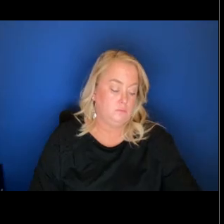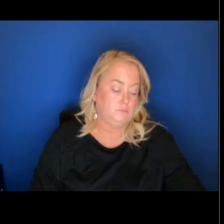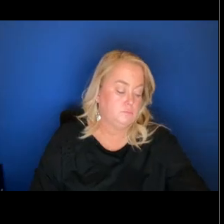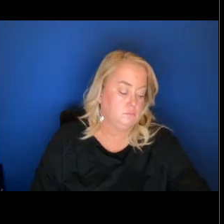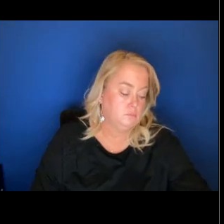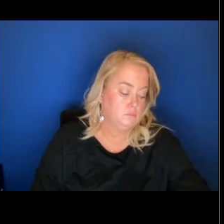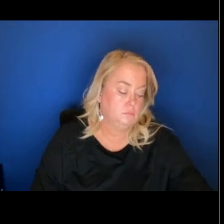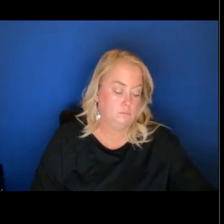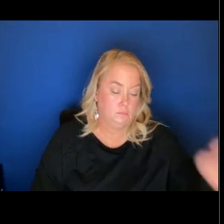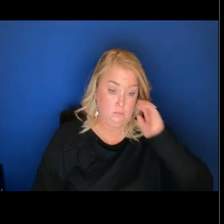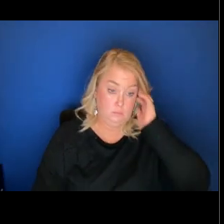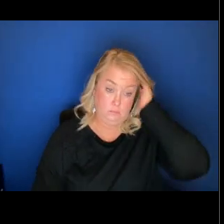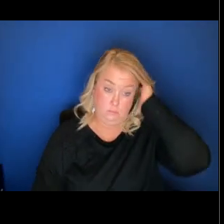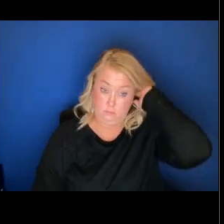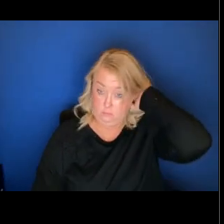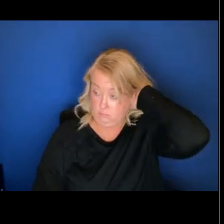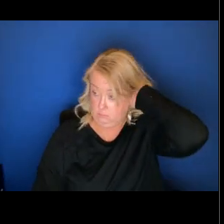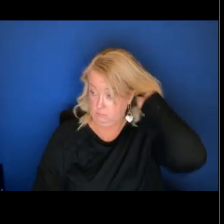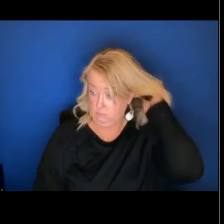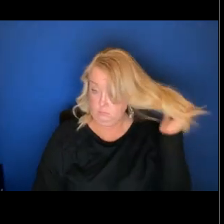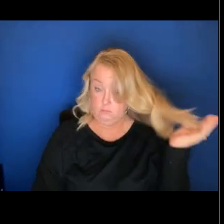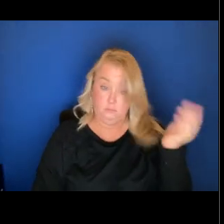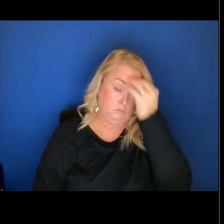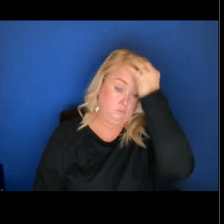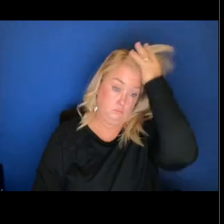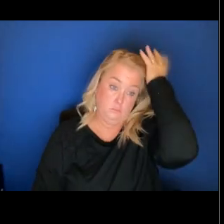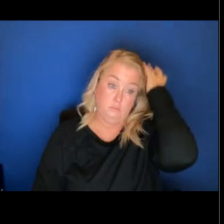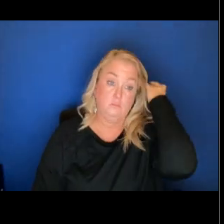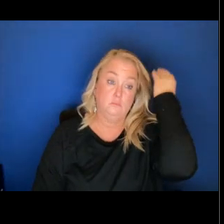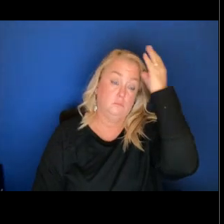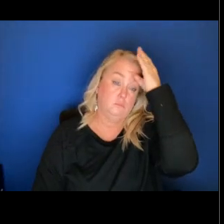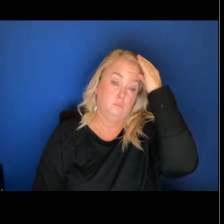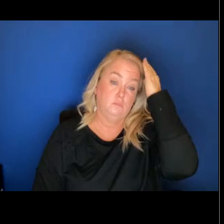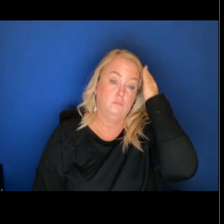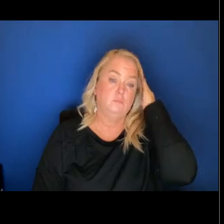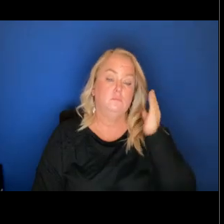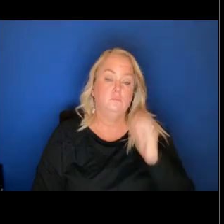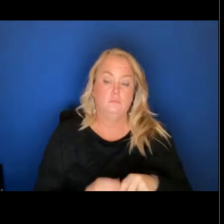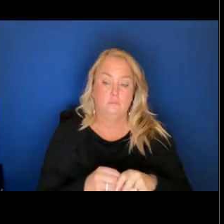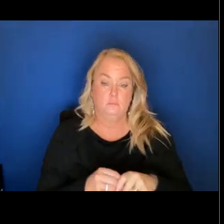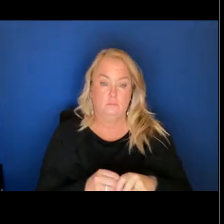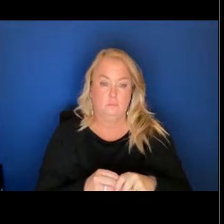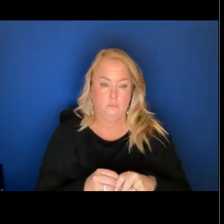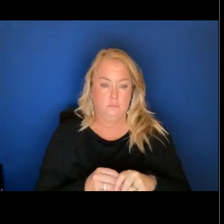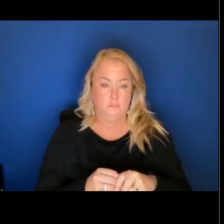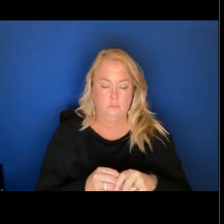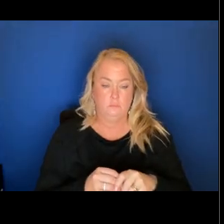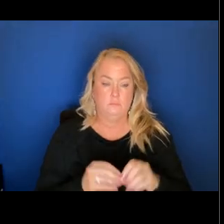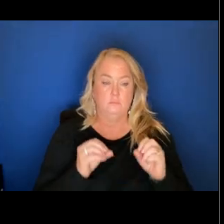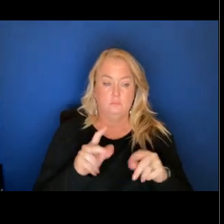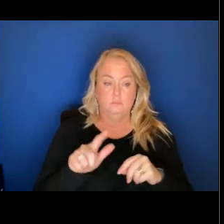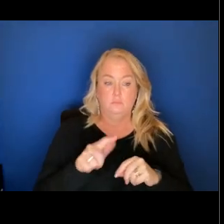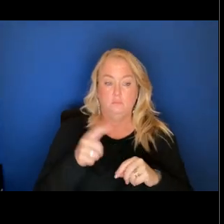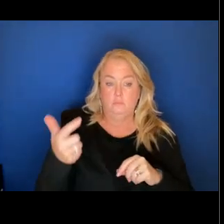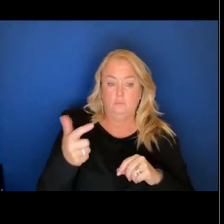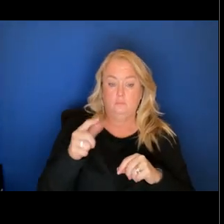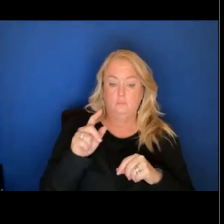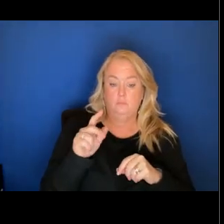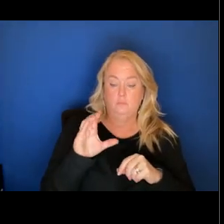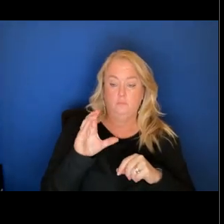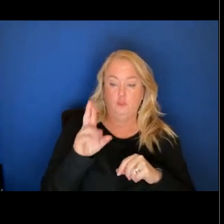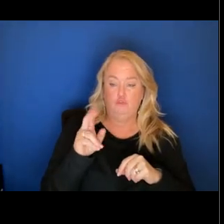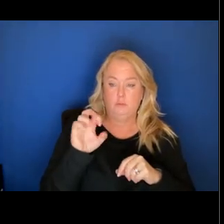Looks like we've got just about everyone answered. So we're going to pass it back to Crystal and